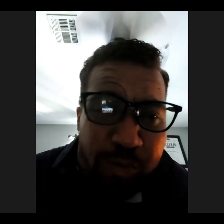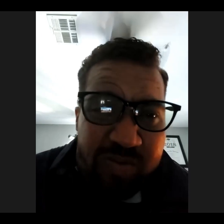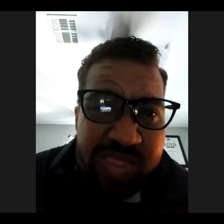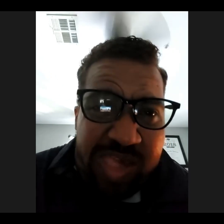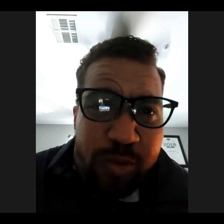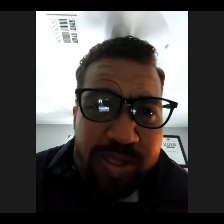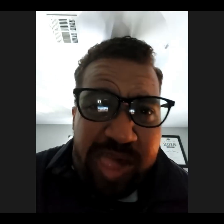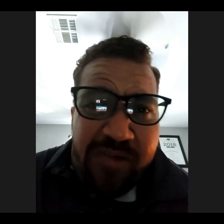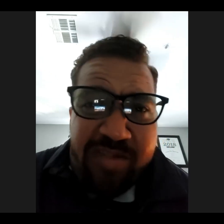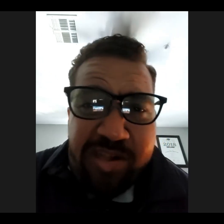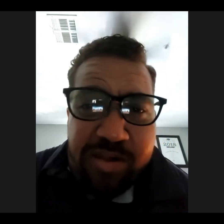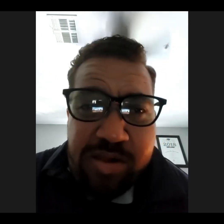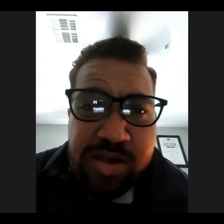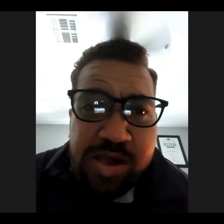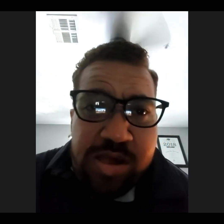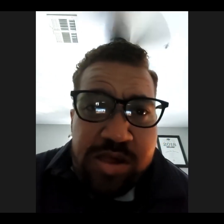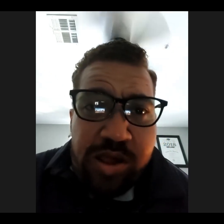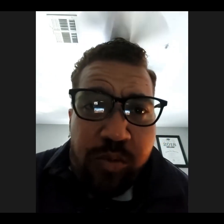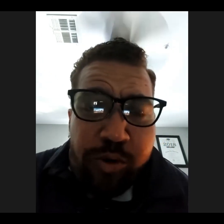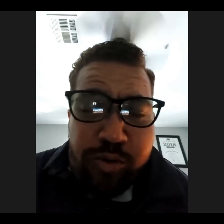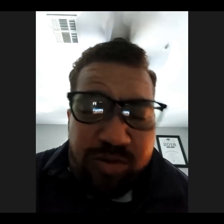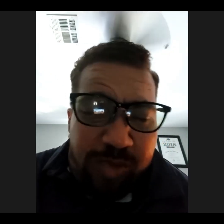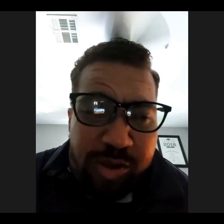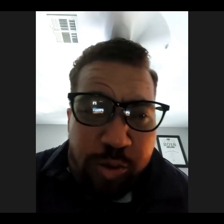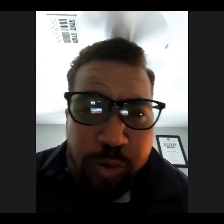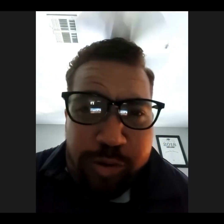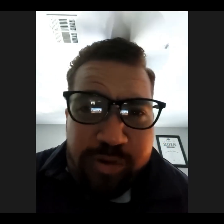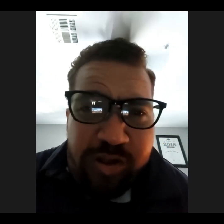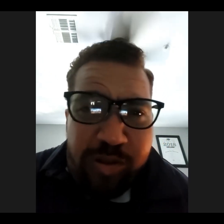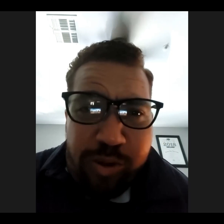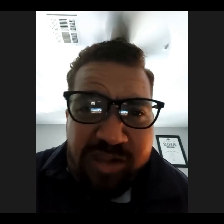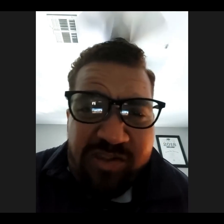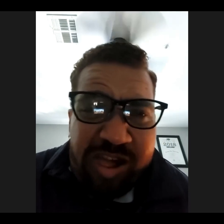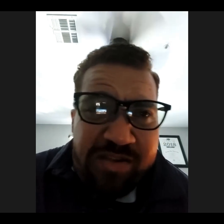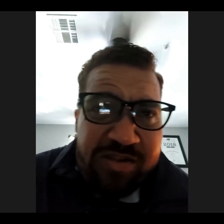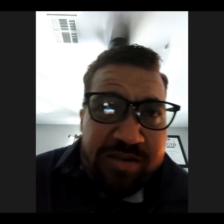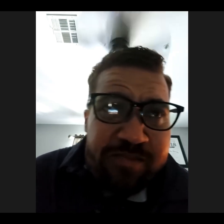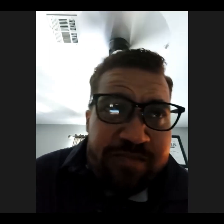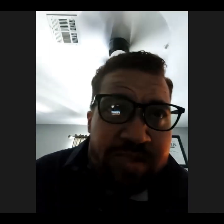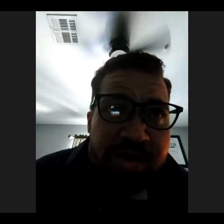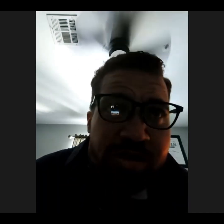that helps me now when I have to work with my coworkers on the project.